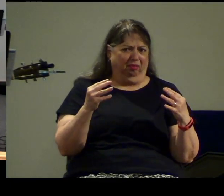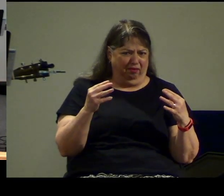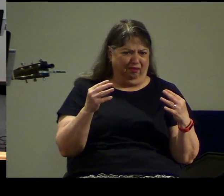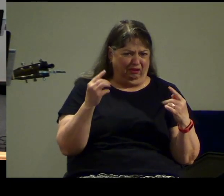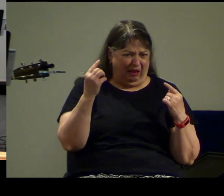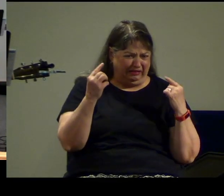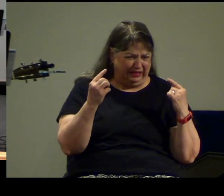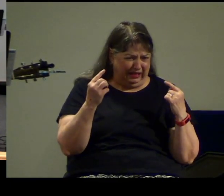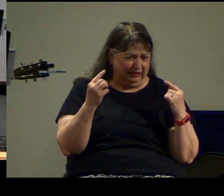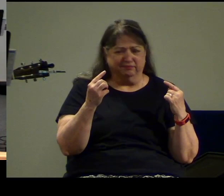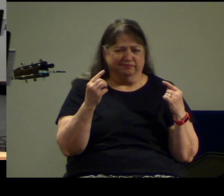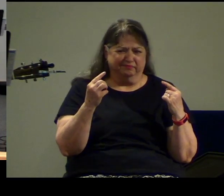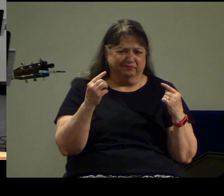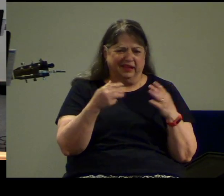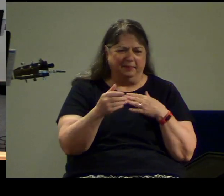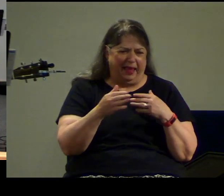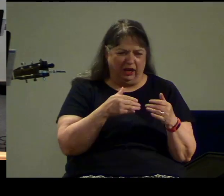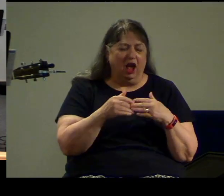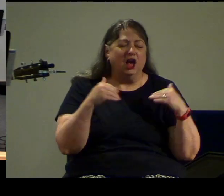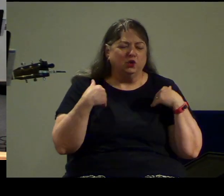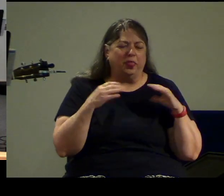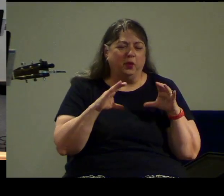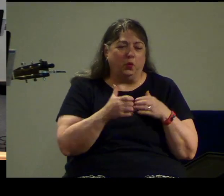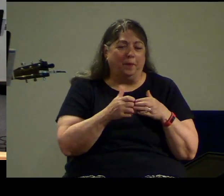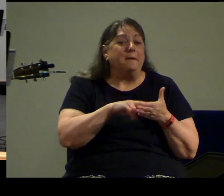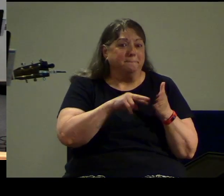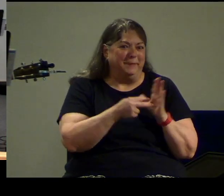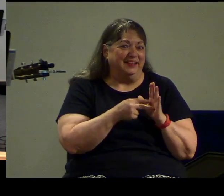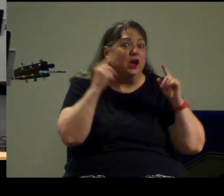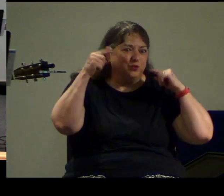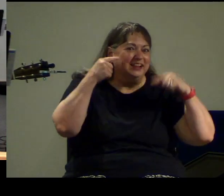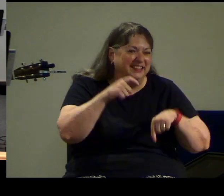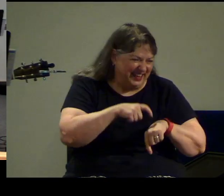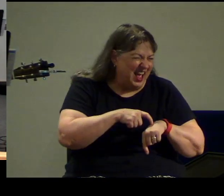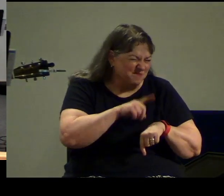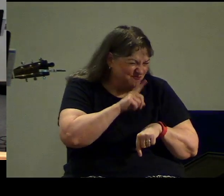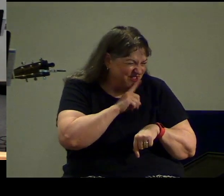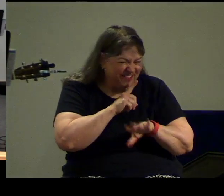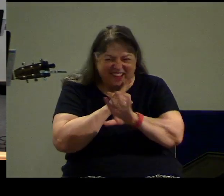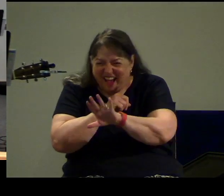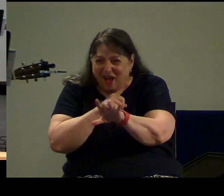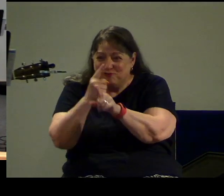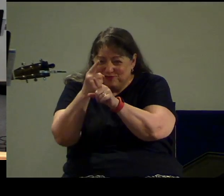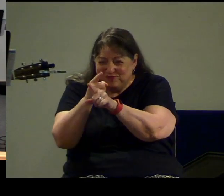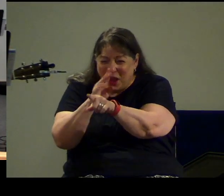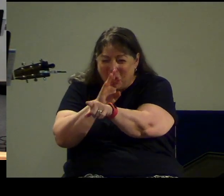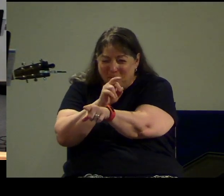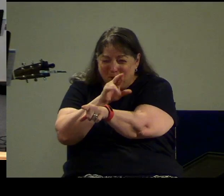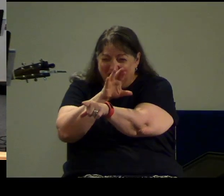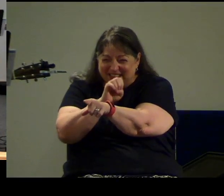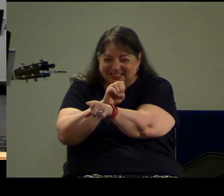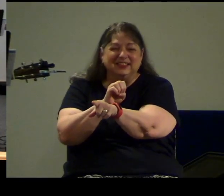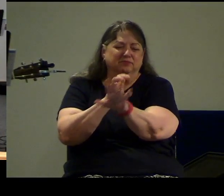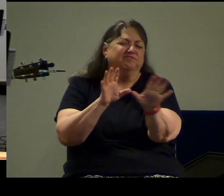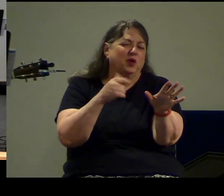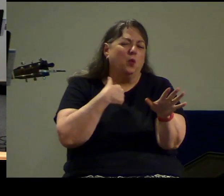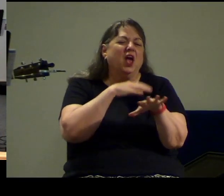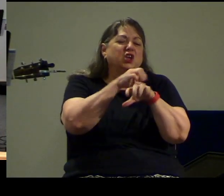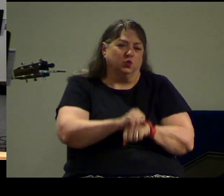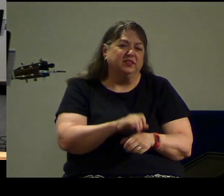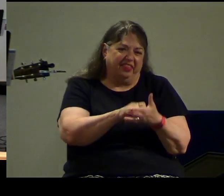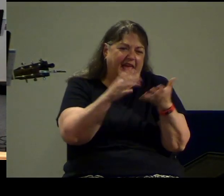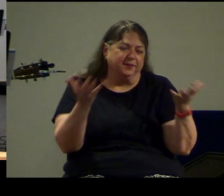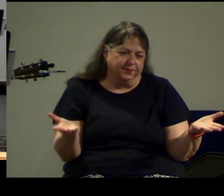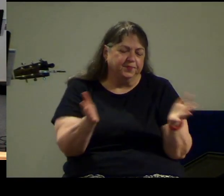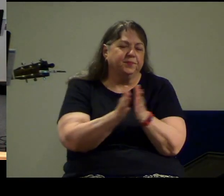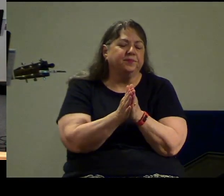youth ministry, you tend to get people looking at you like you're crazy a lot. Right, Bryce? Yes. So we get used to it. But anyway, but